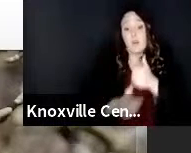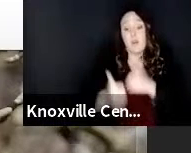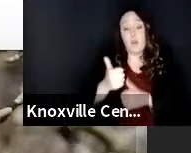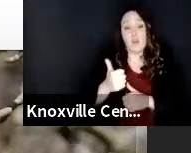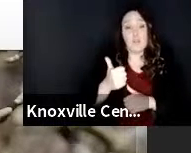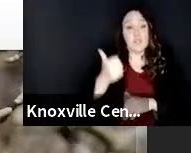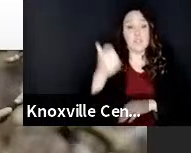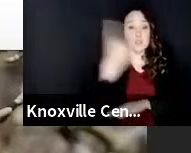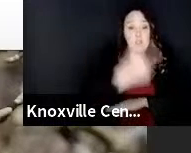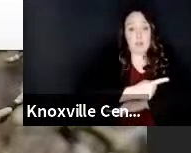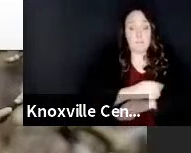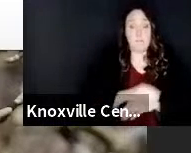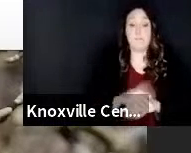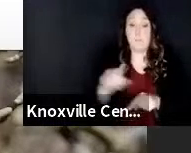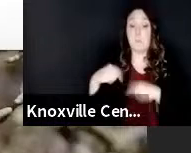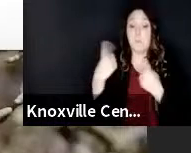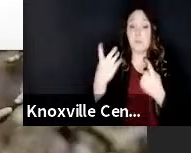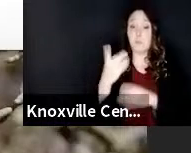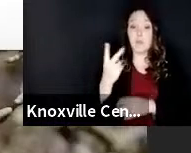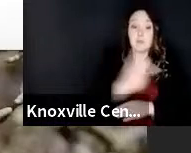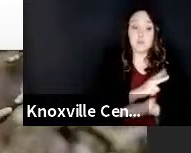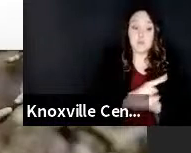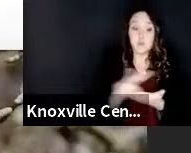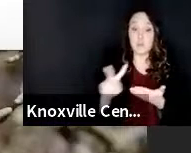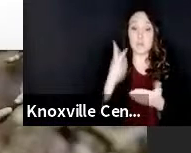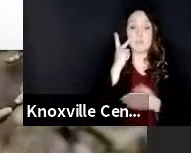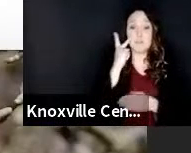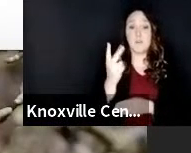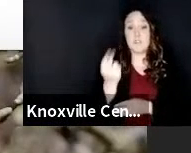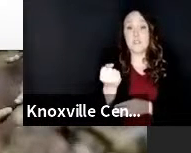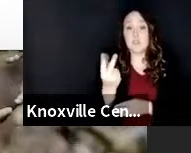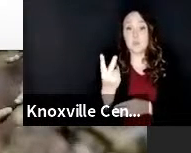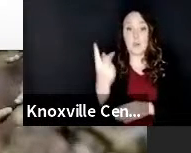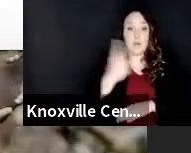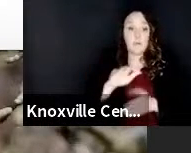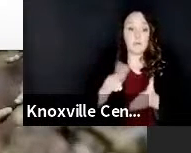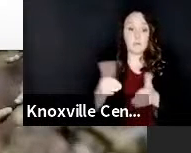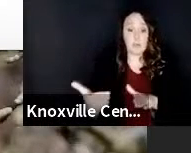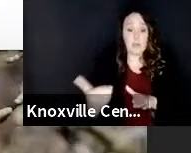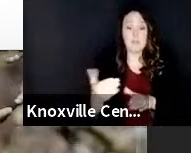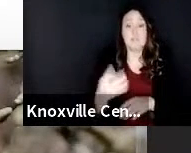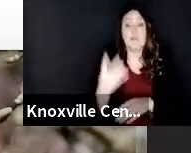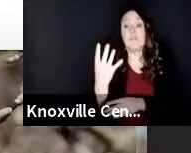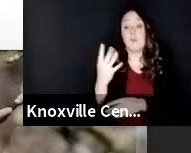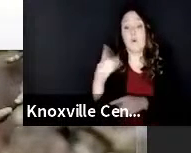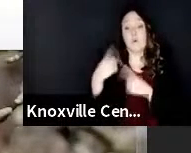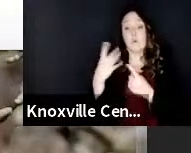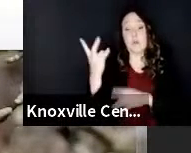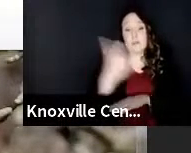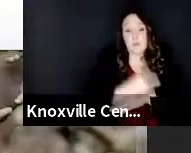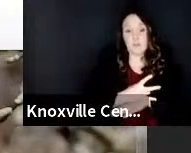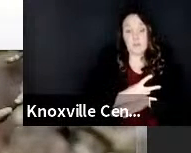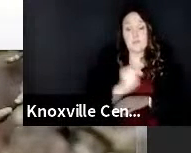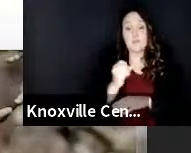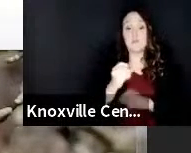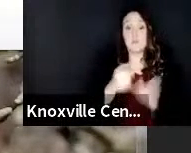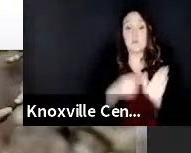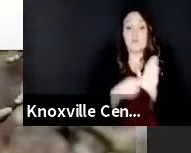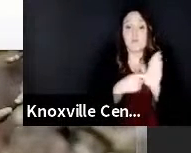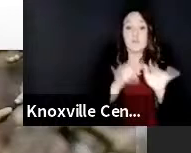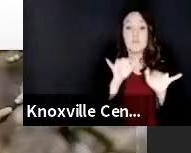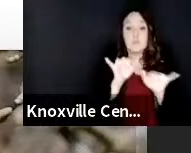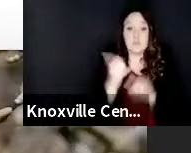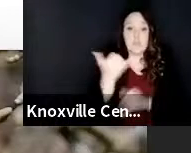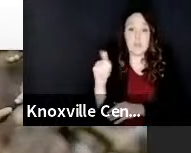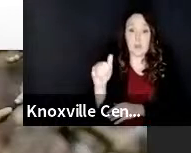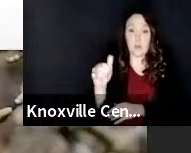Over the past 2 weeks, we have seen 12 deaths, with 4 in the last 7 days. The information available leads us to represent this benchmark as